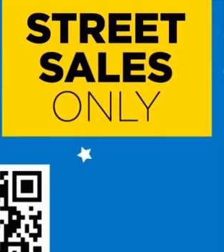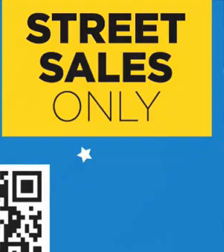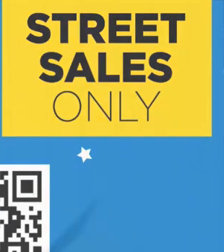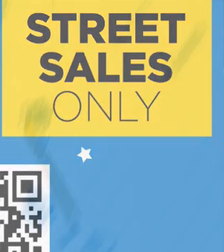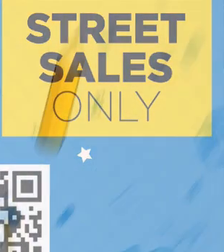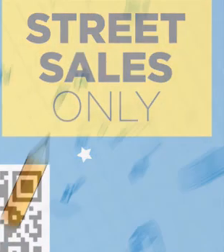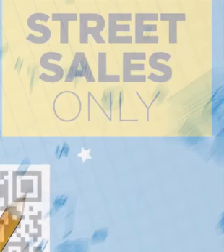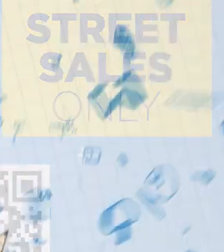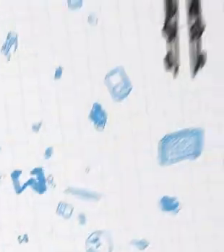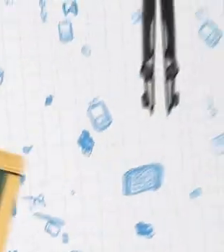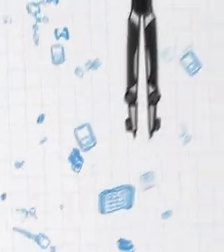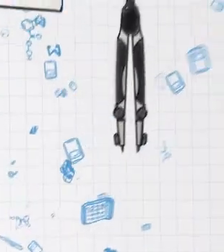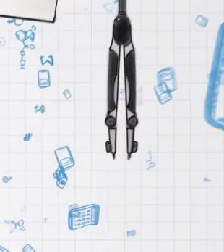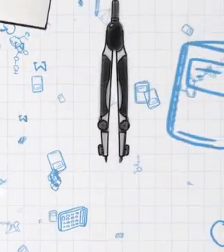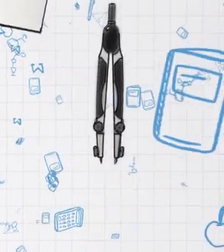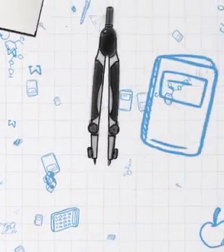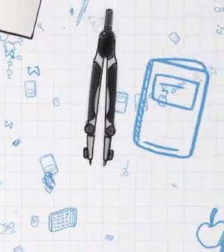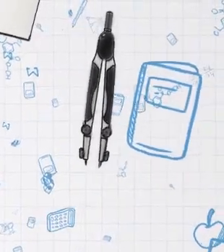Zacky.